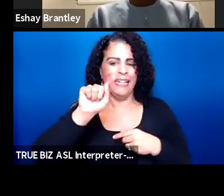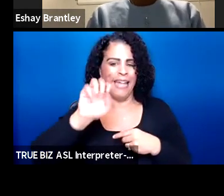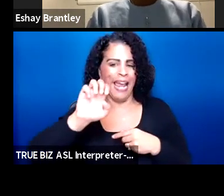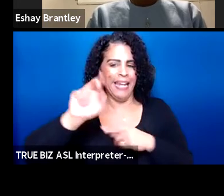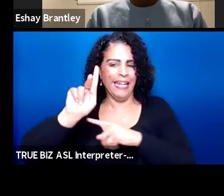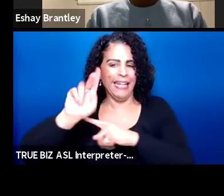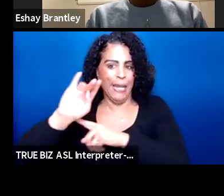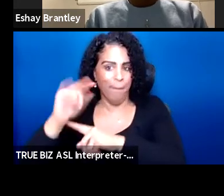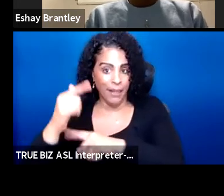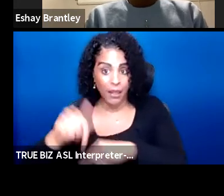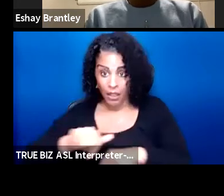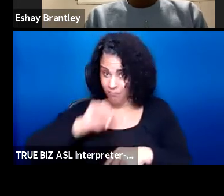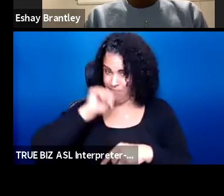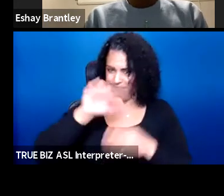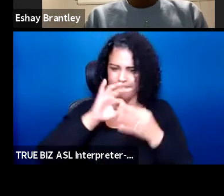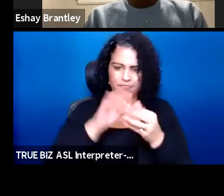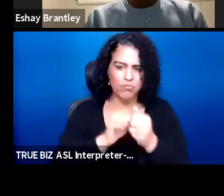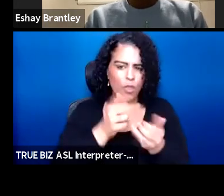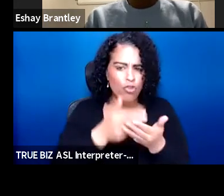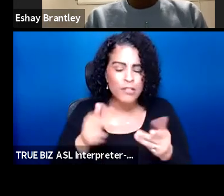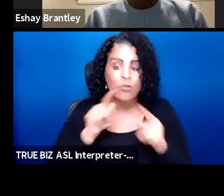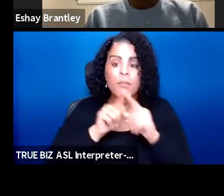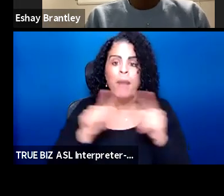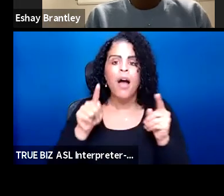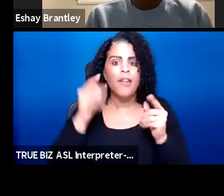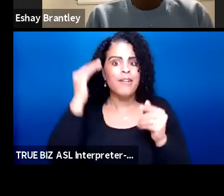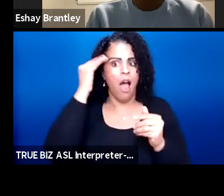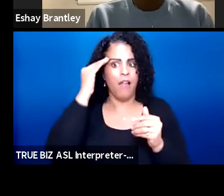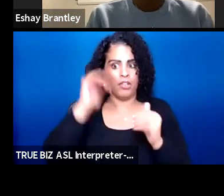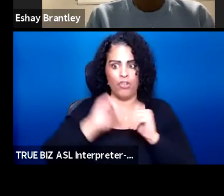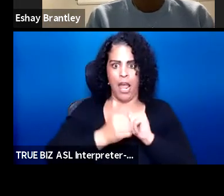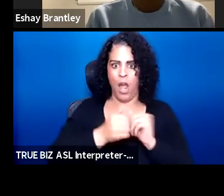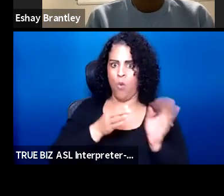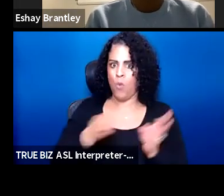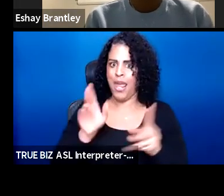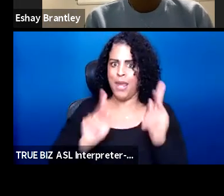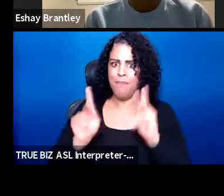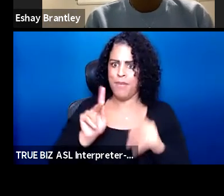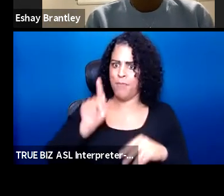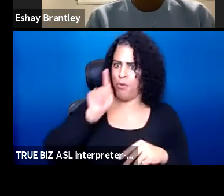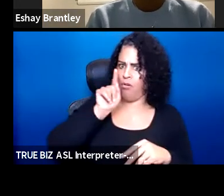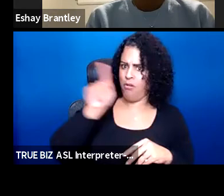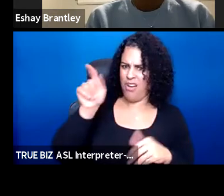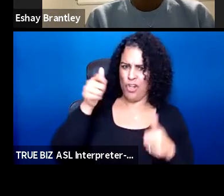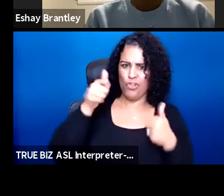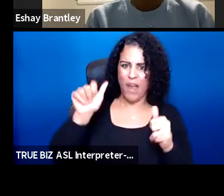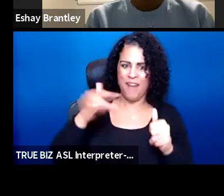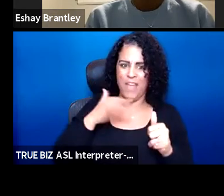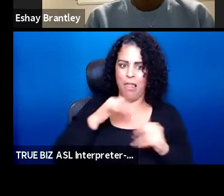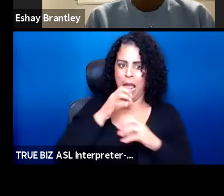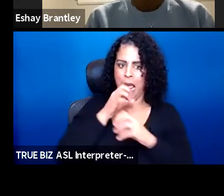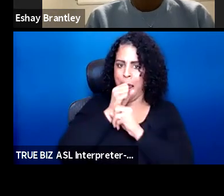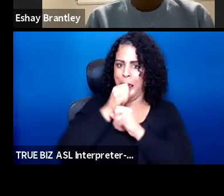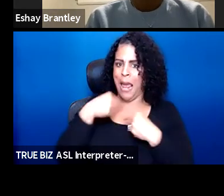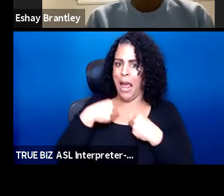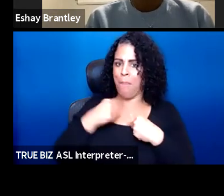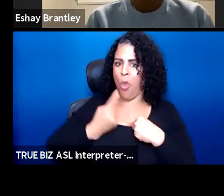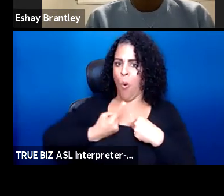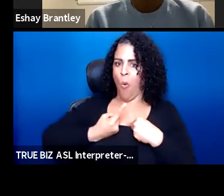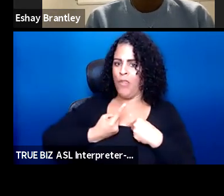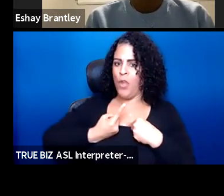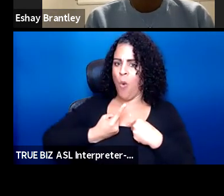just resources, but knowledge and just the ways in which, you know, people kind of try to feel like they have to be the only one. It